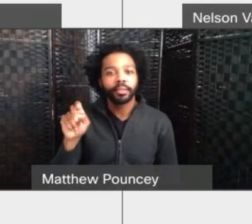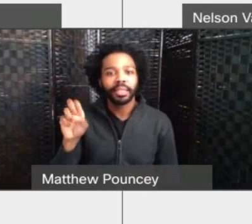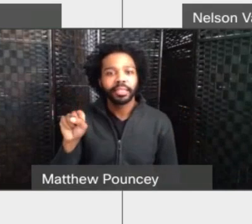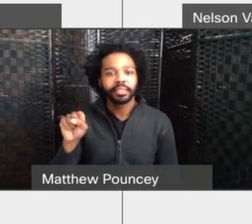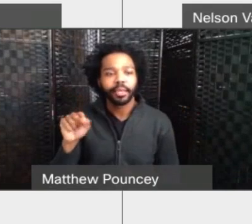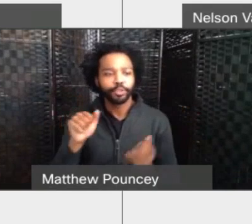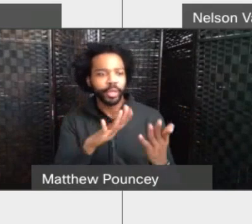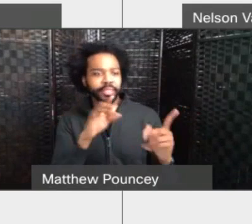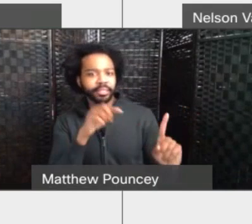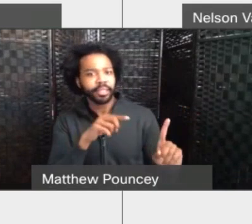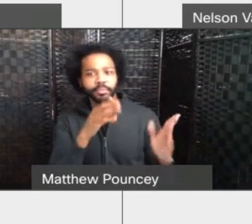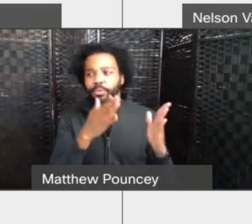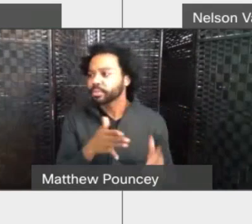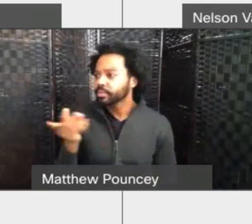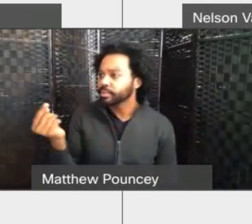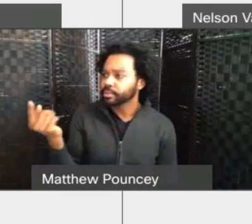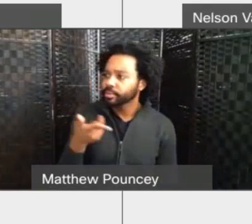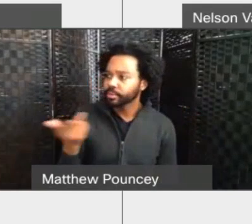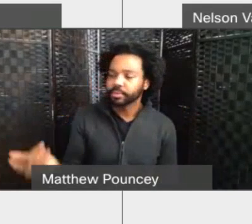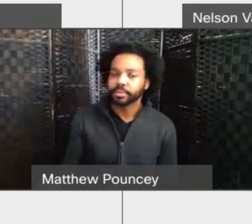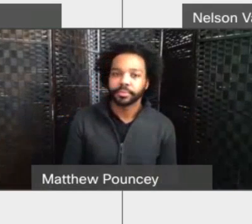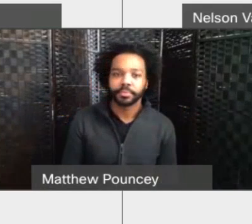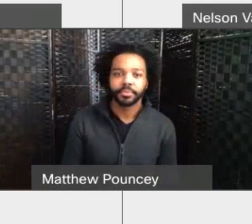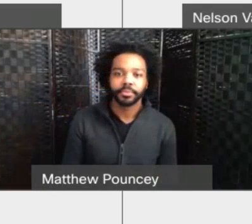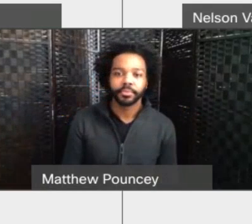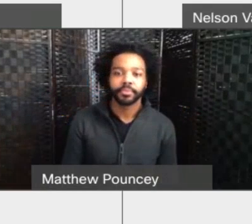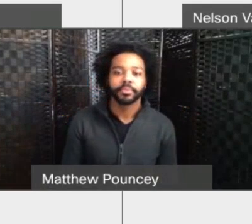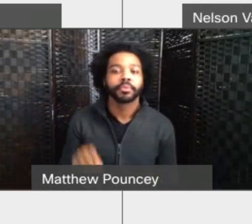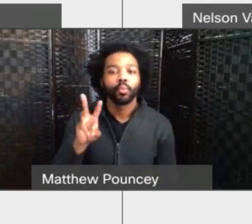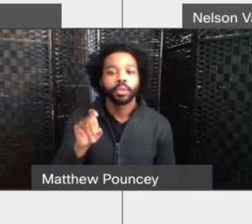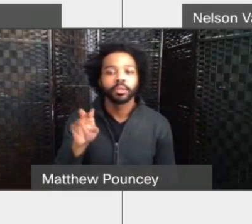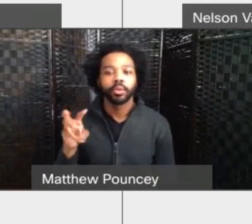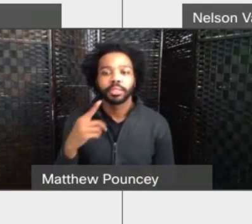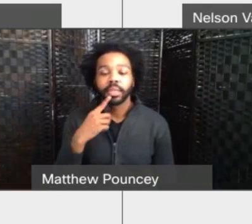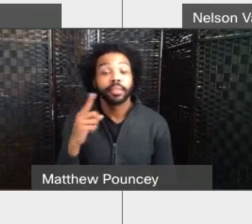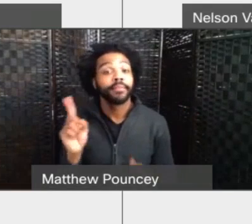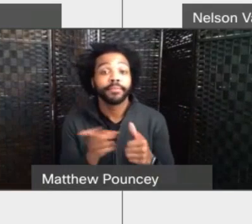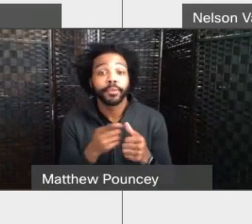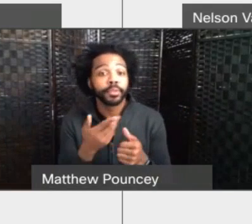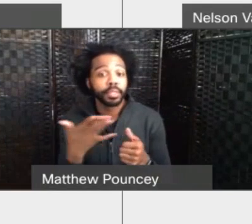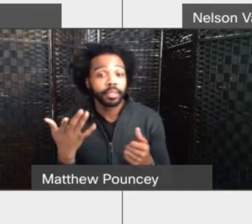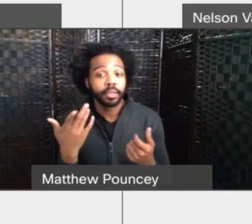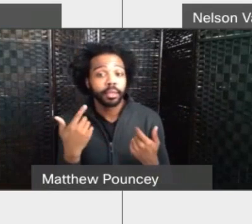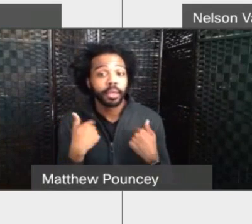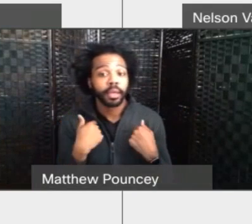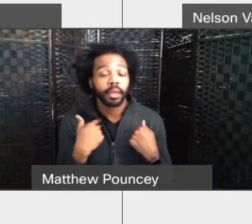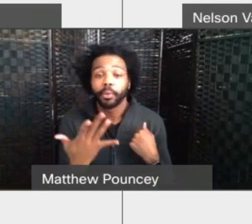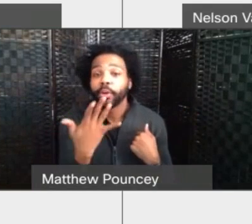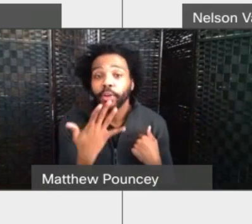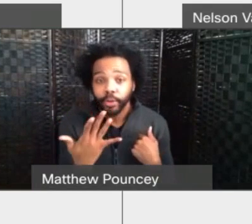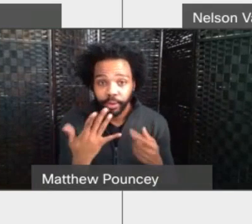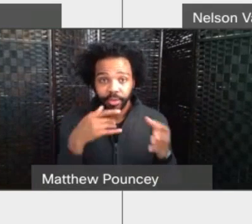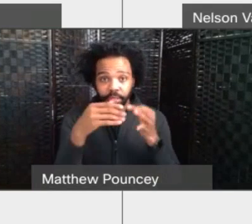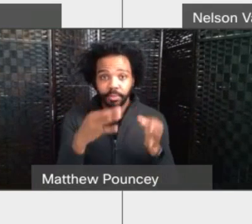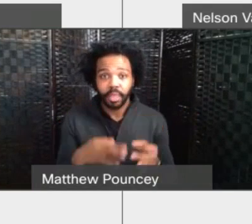that? So the first thing that I would like to explain in response to that,